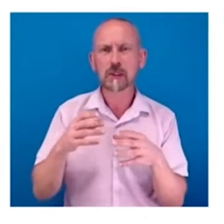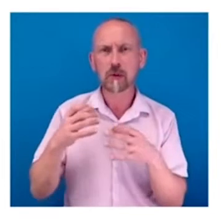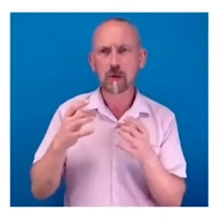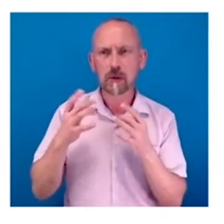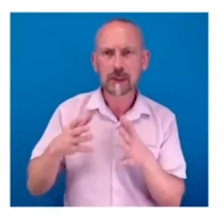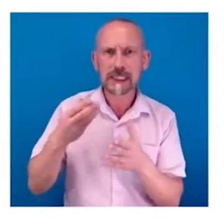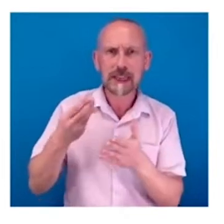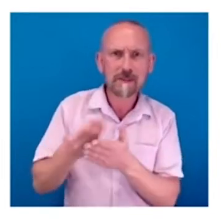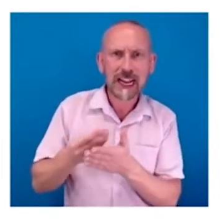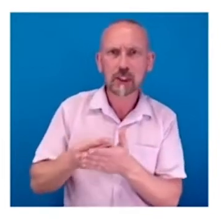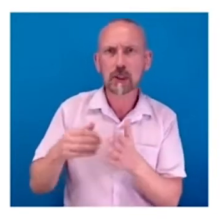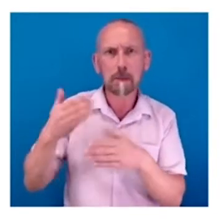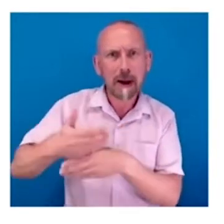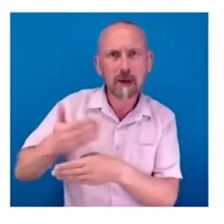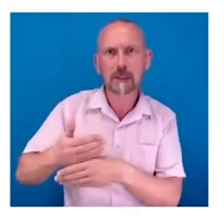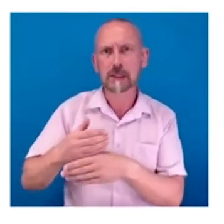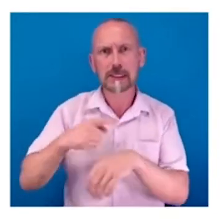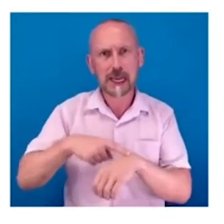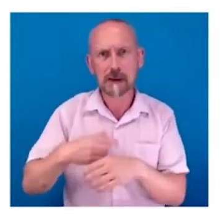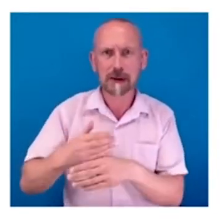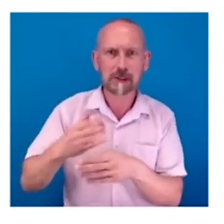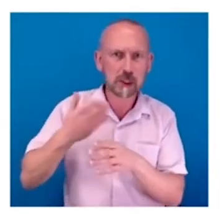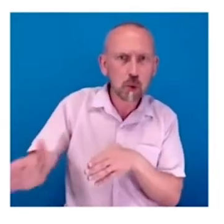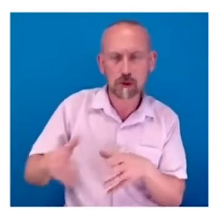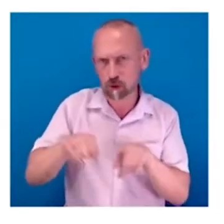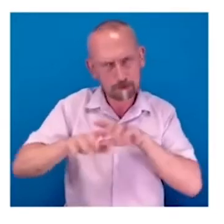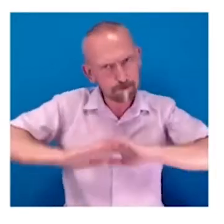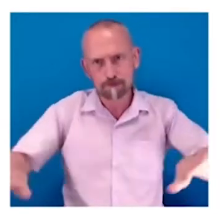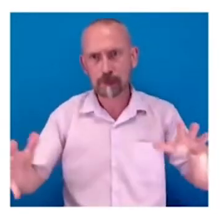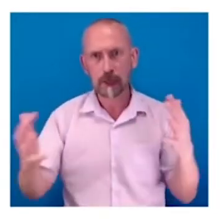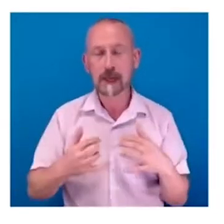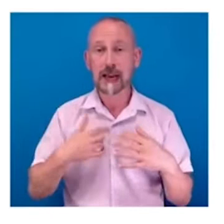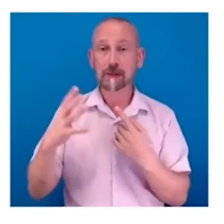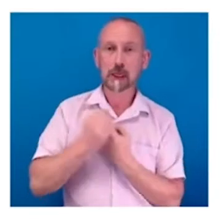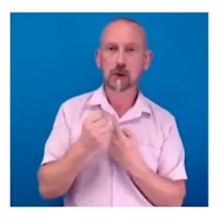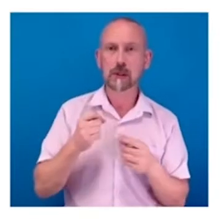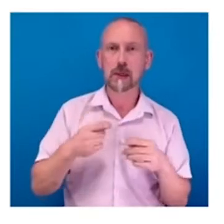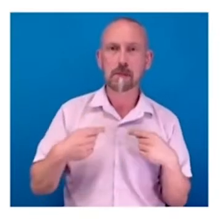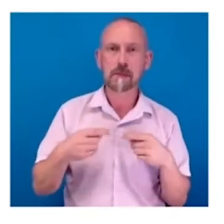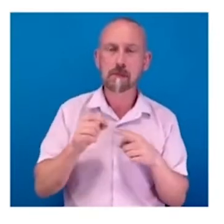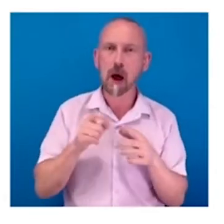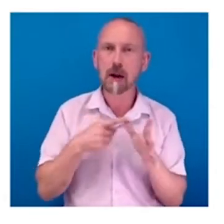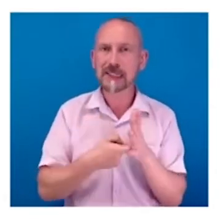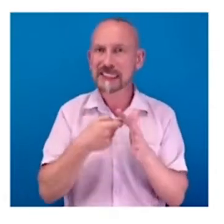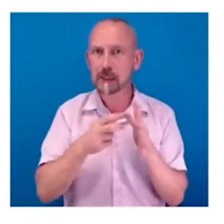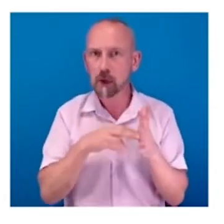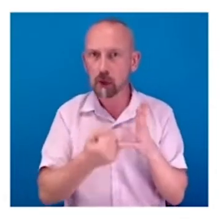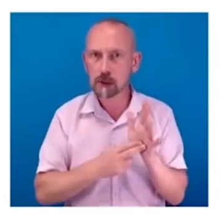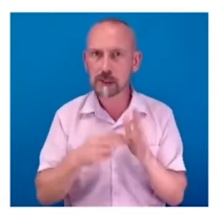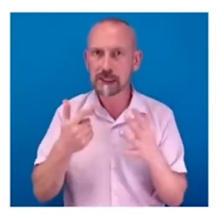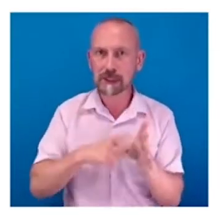make events possible for everyone. I was actually diagnosed with Parkinson's 7 years ago, so I have sort of a vested interest from that point of view as well in